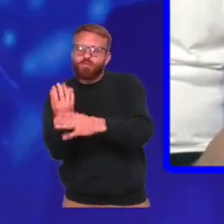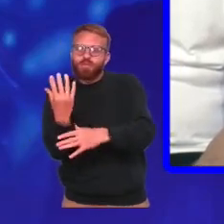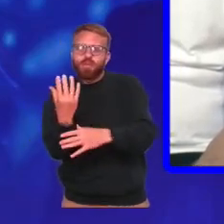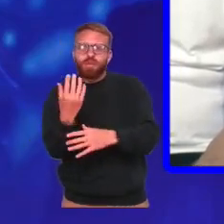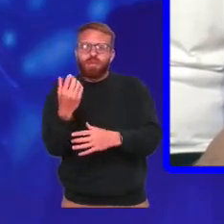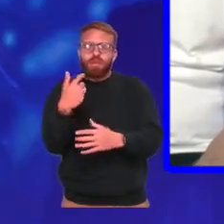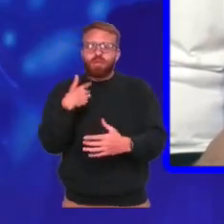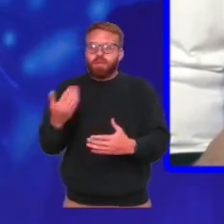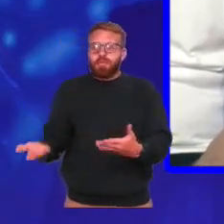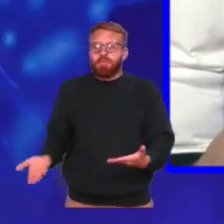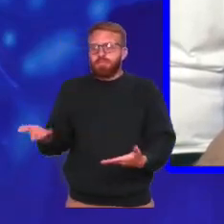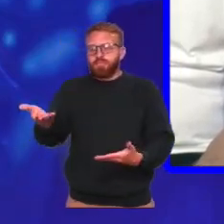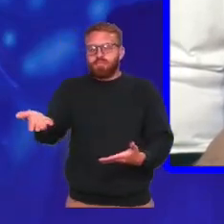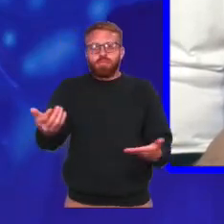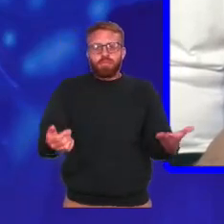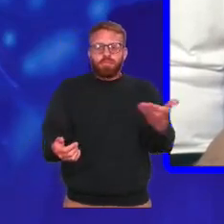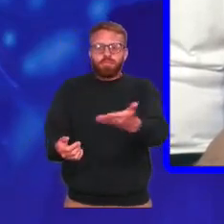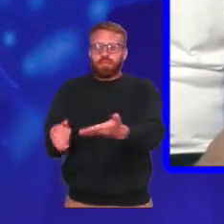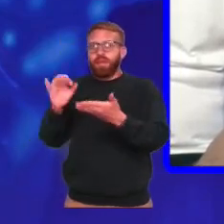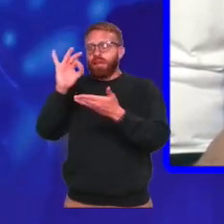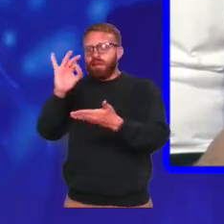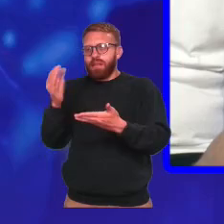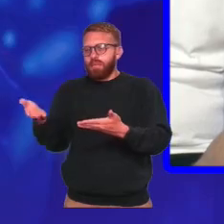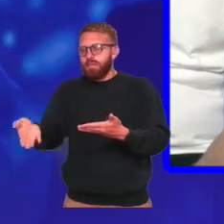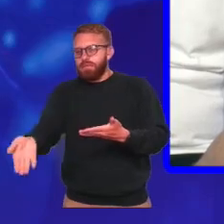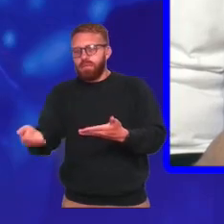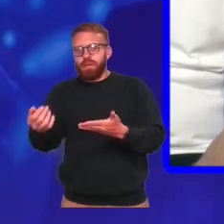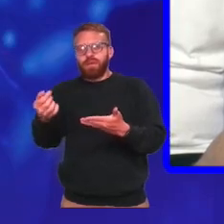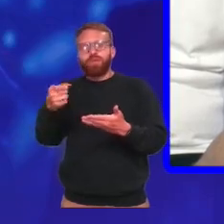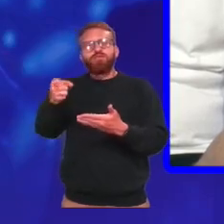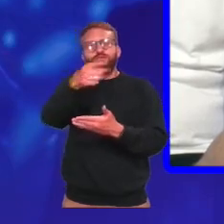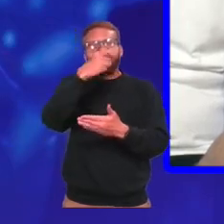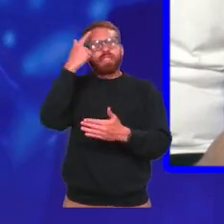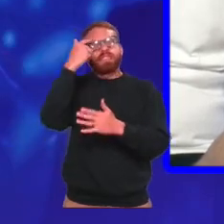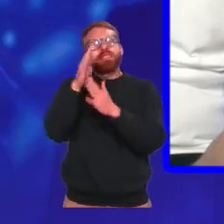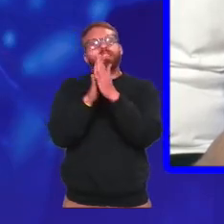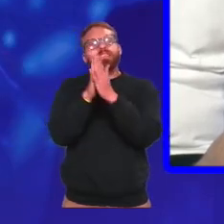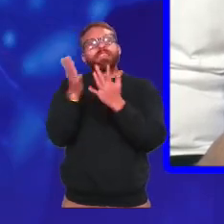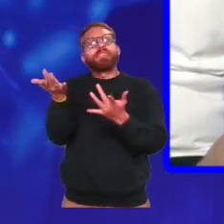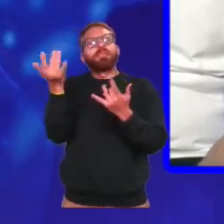the expectations you guys are waiting for, Carlo? Or